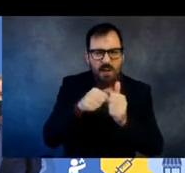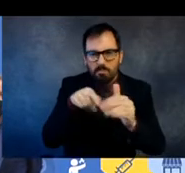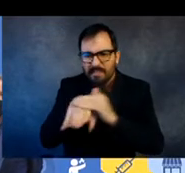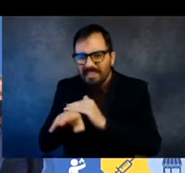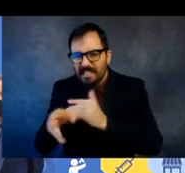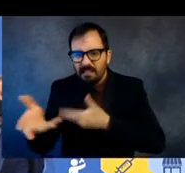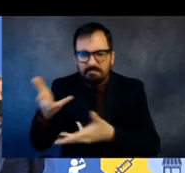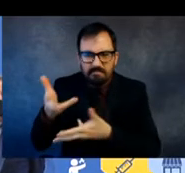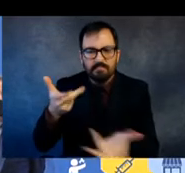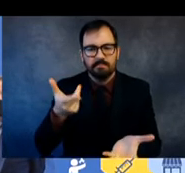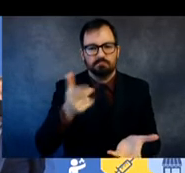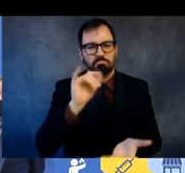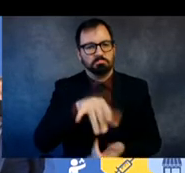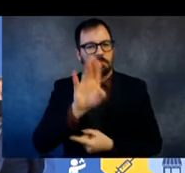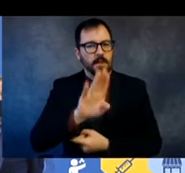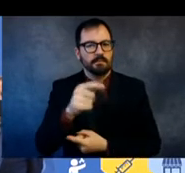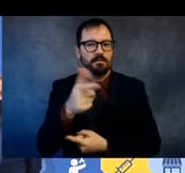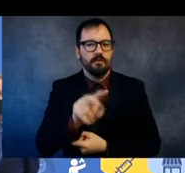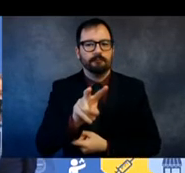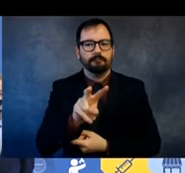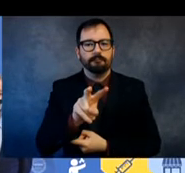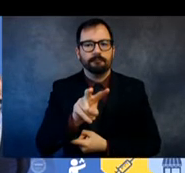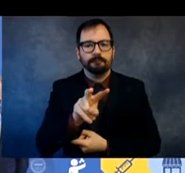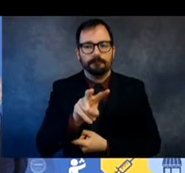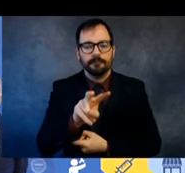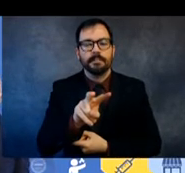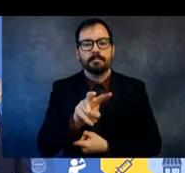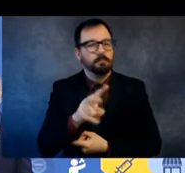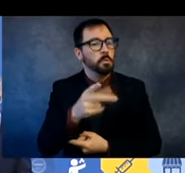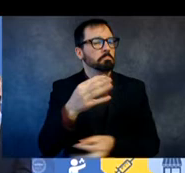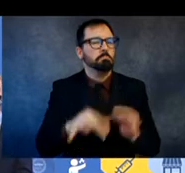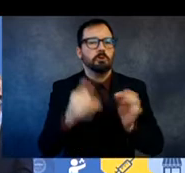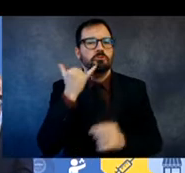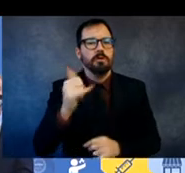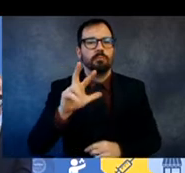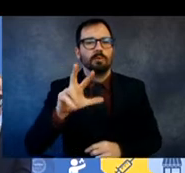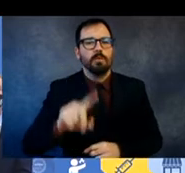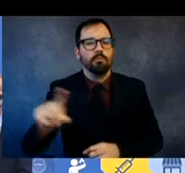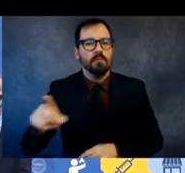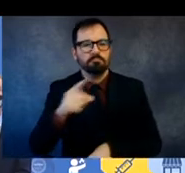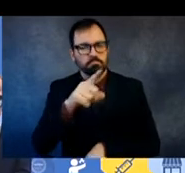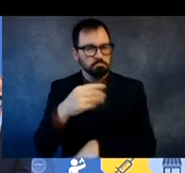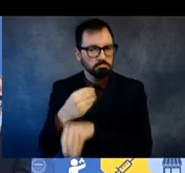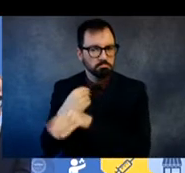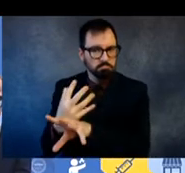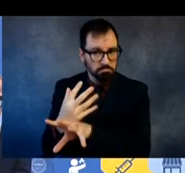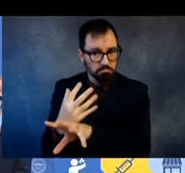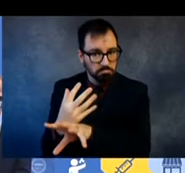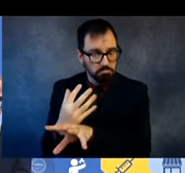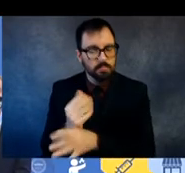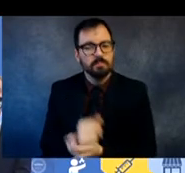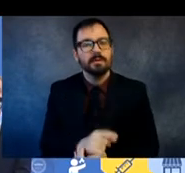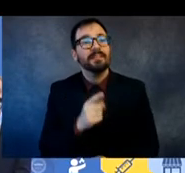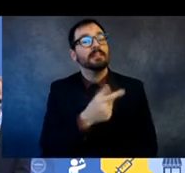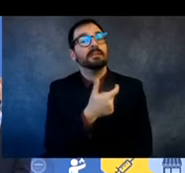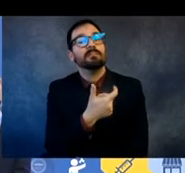about accessing these sites, please, or any other sites in the city, you can either visit boston.gov or you can simply call